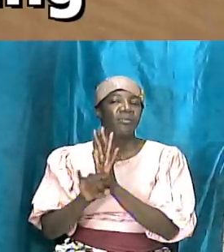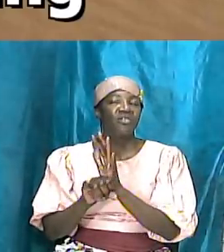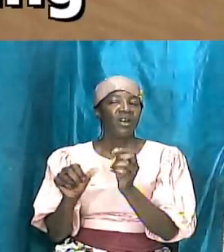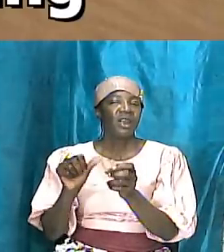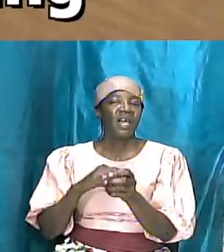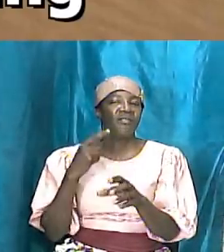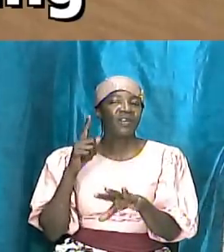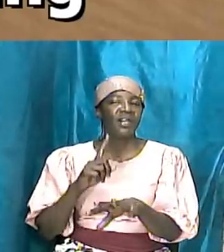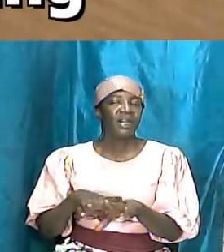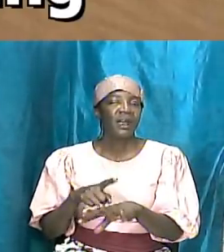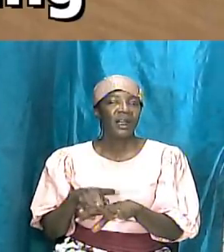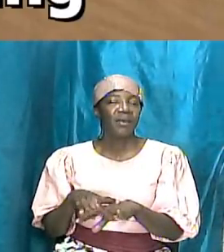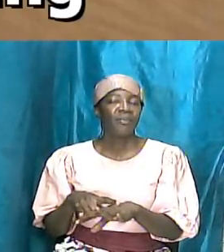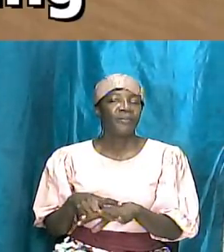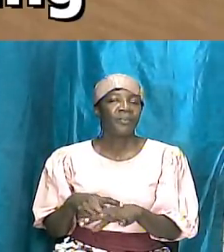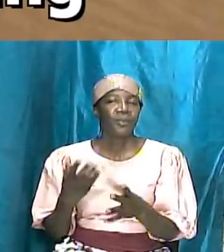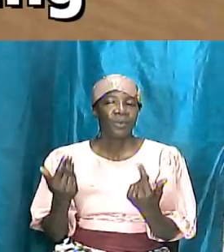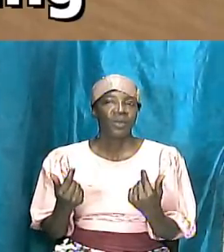to